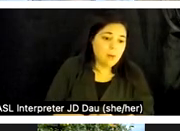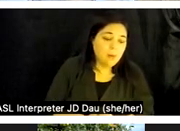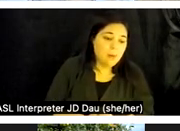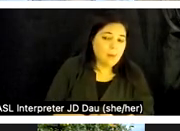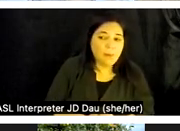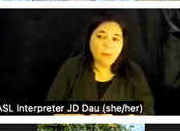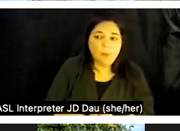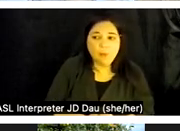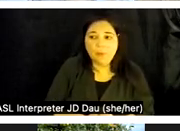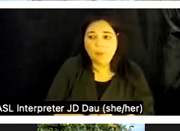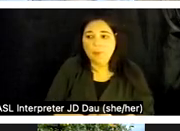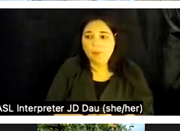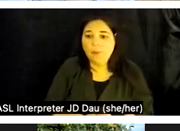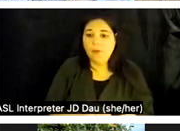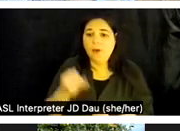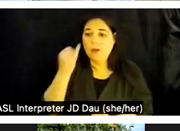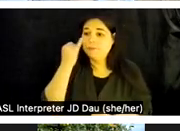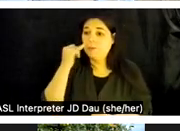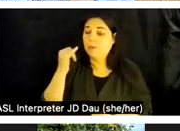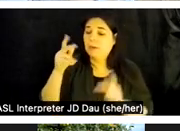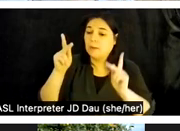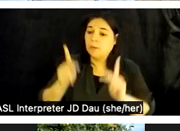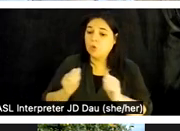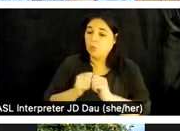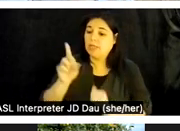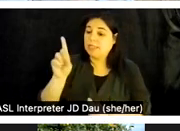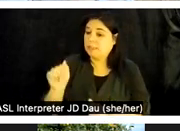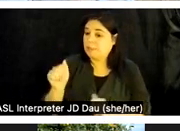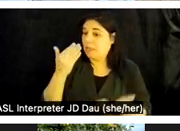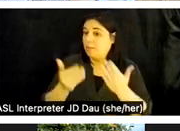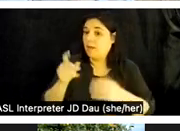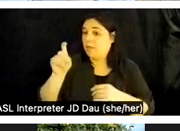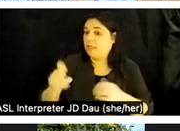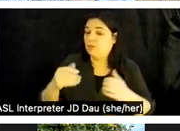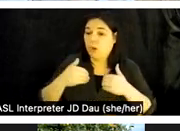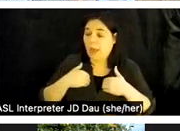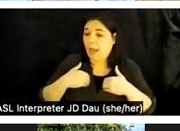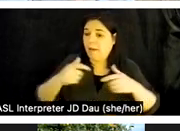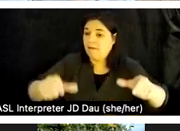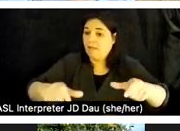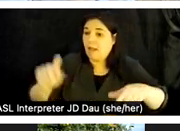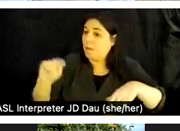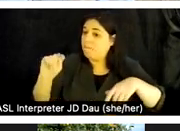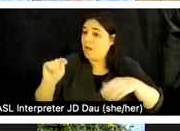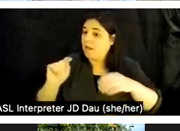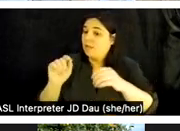a disabled person might need to have grab bars in a